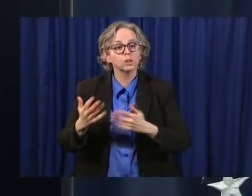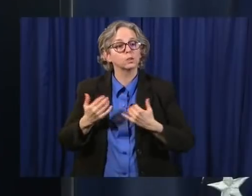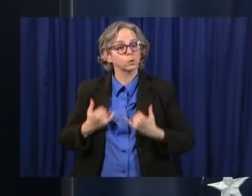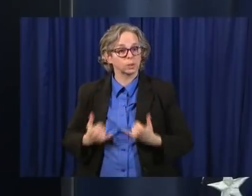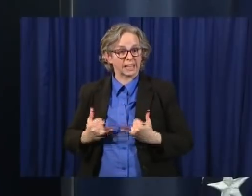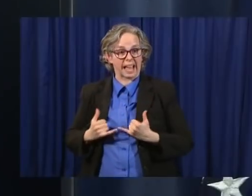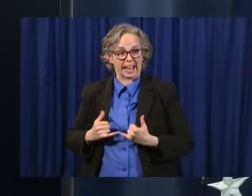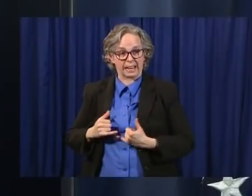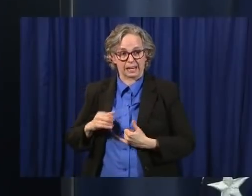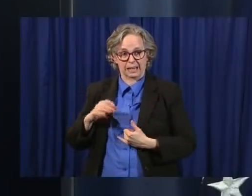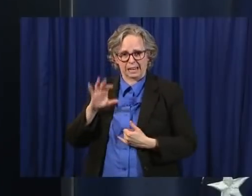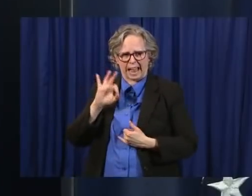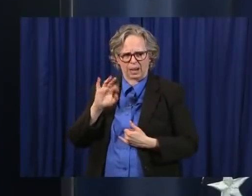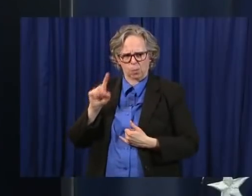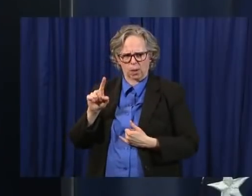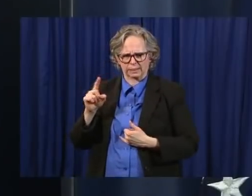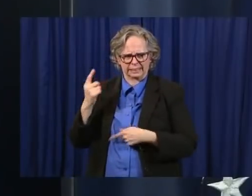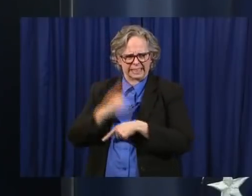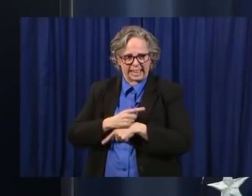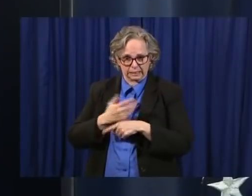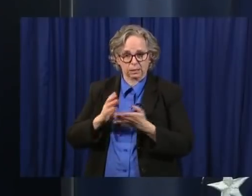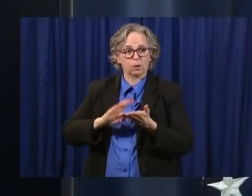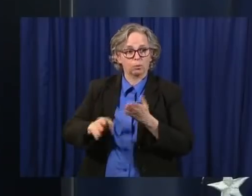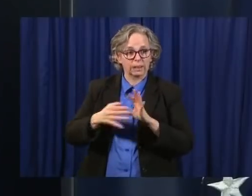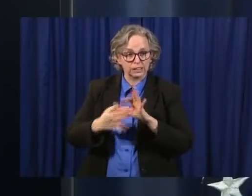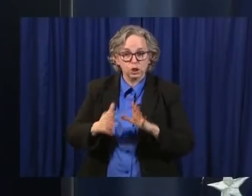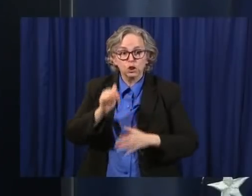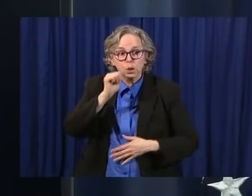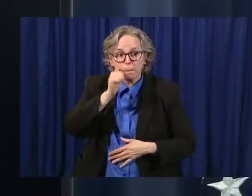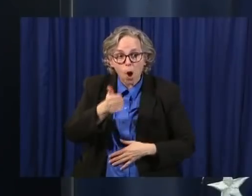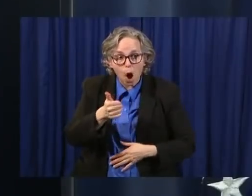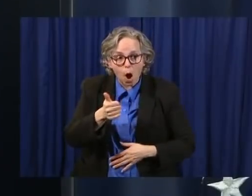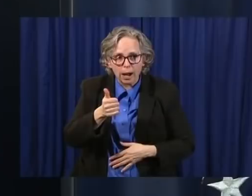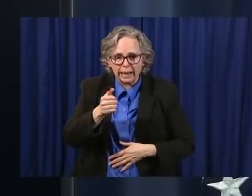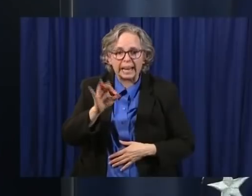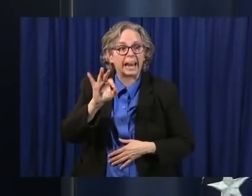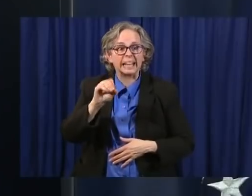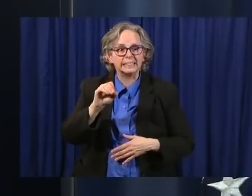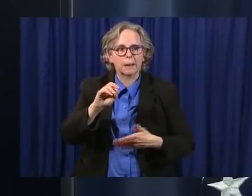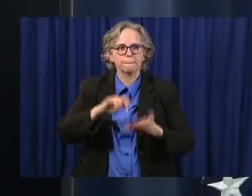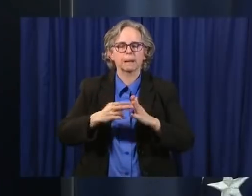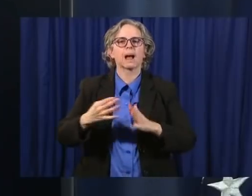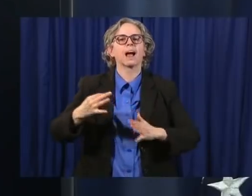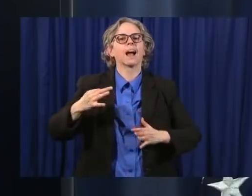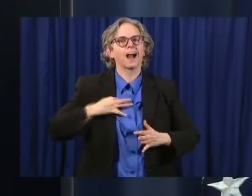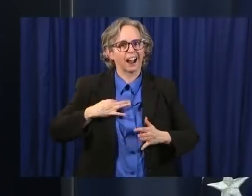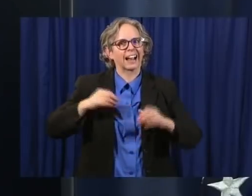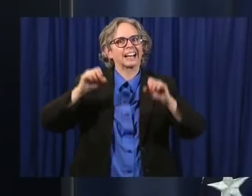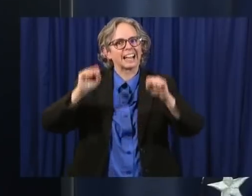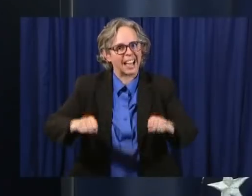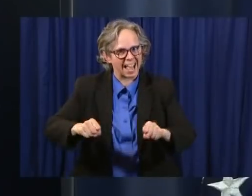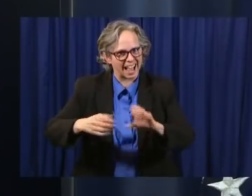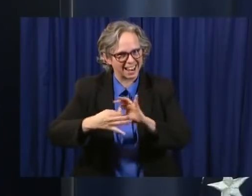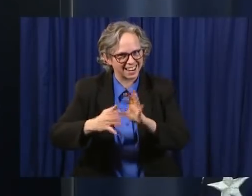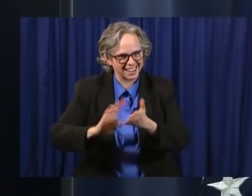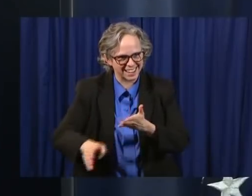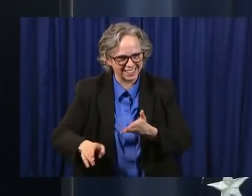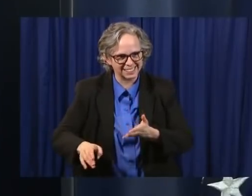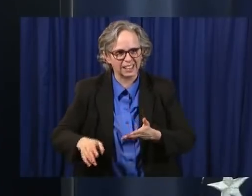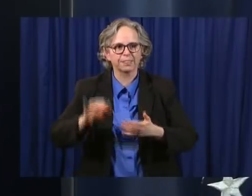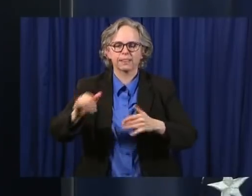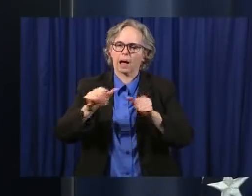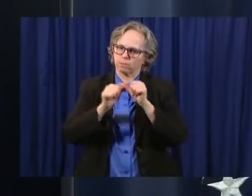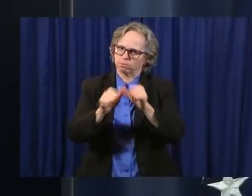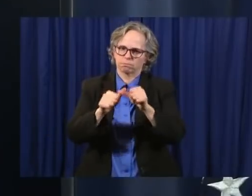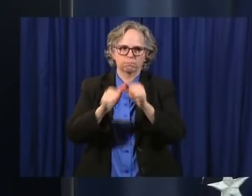only have 90. Therefore, I become eligible tomorrow. So we are continually doing that, as